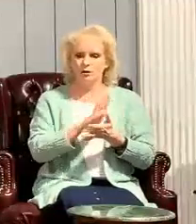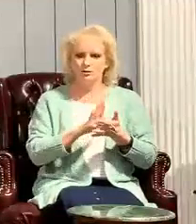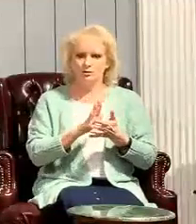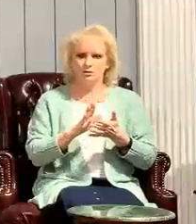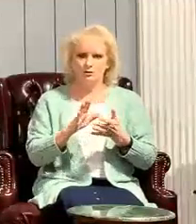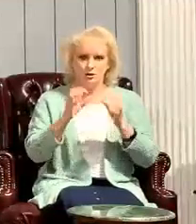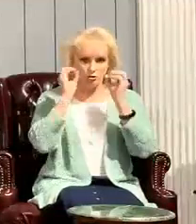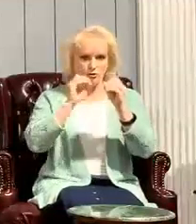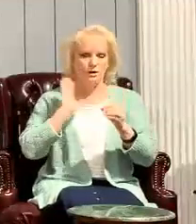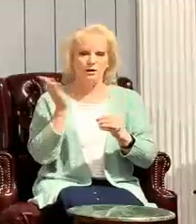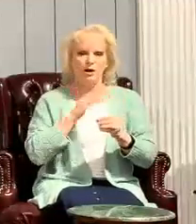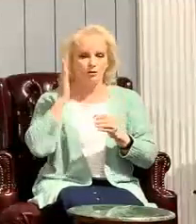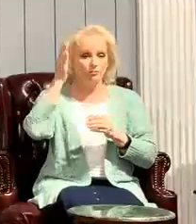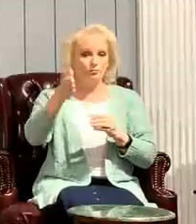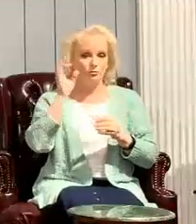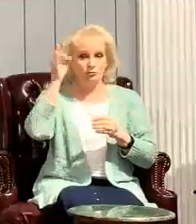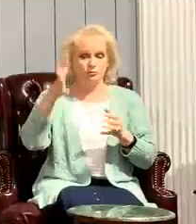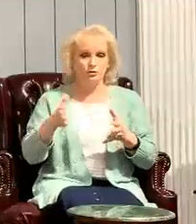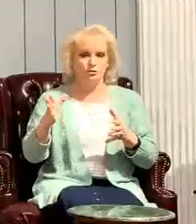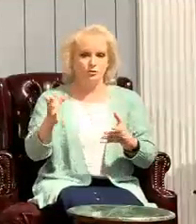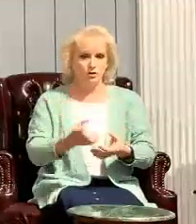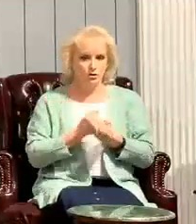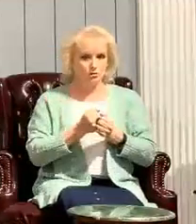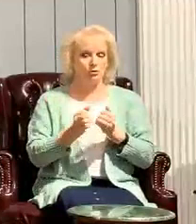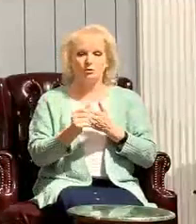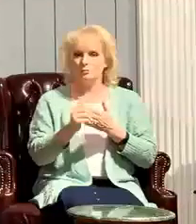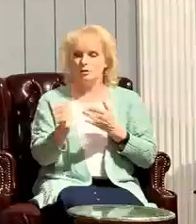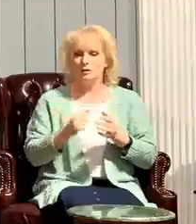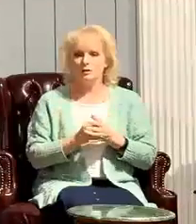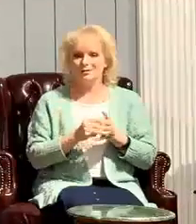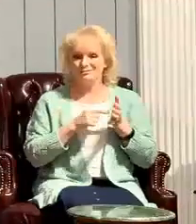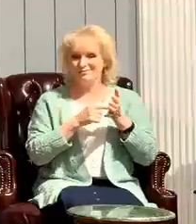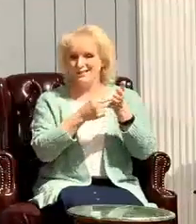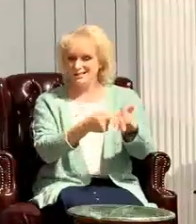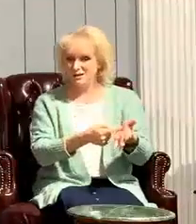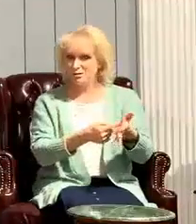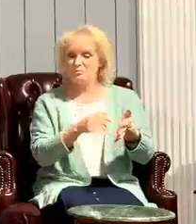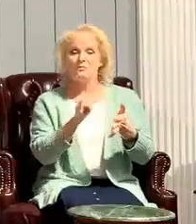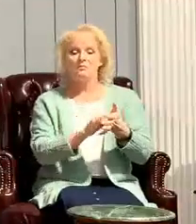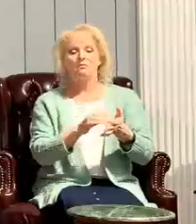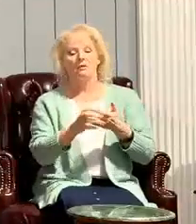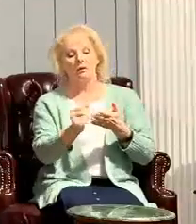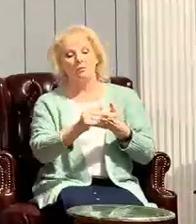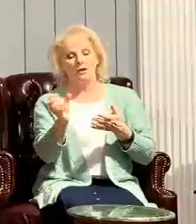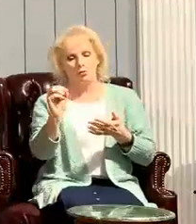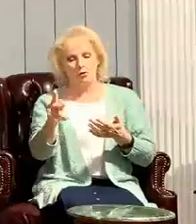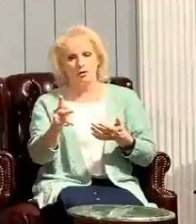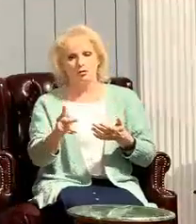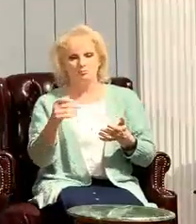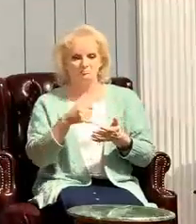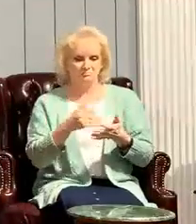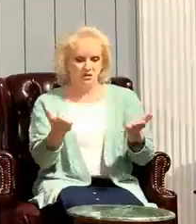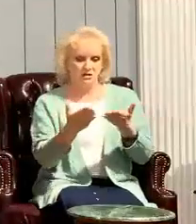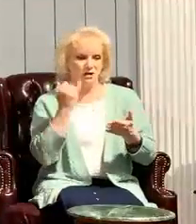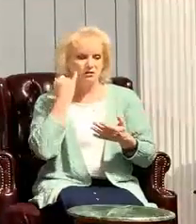that money, setting an example that that money is okay. It's there if you can have it.